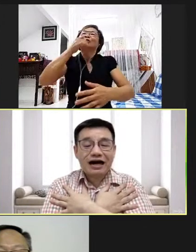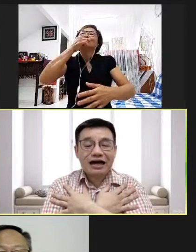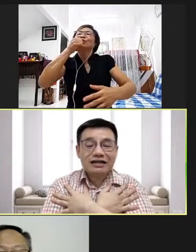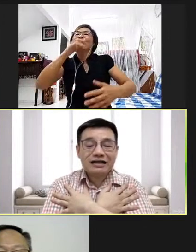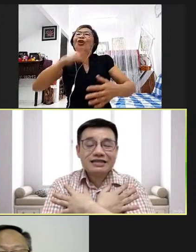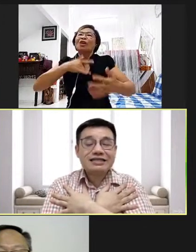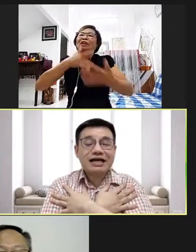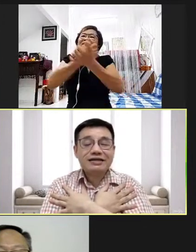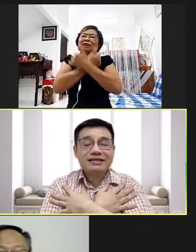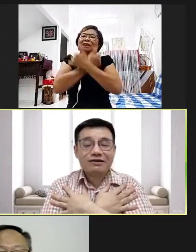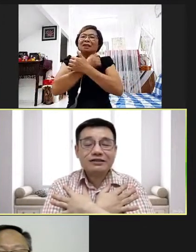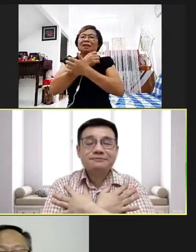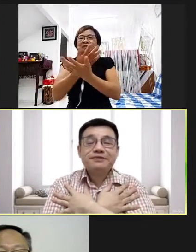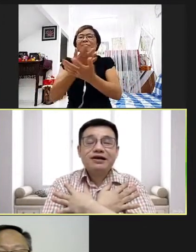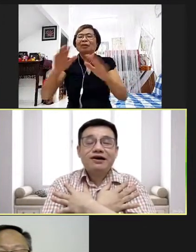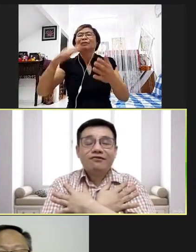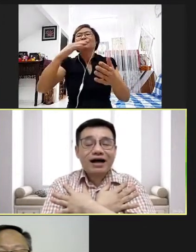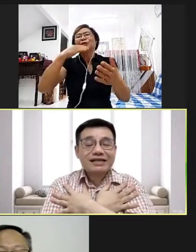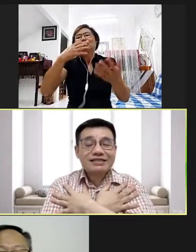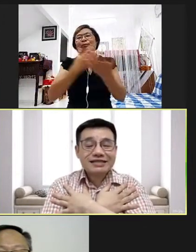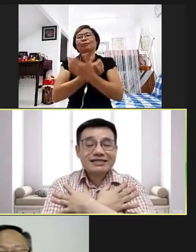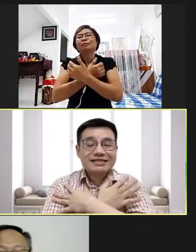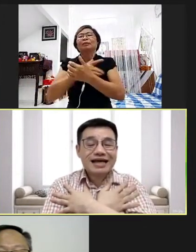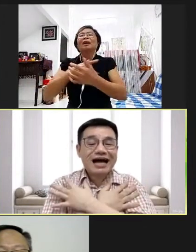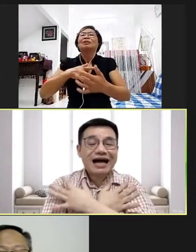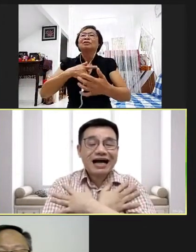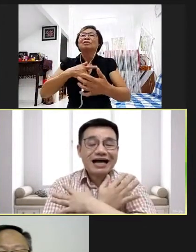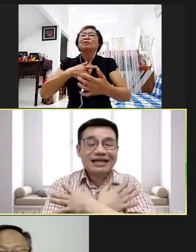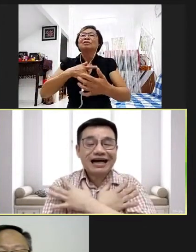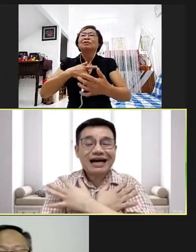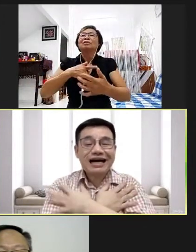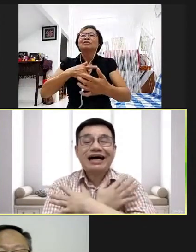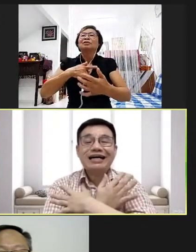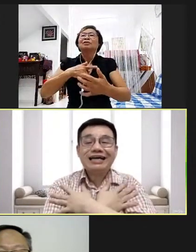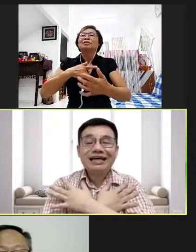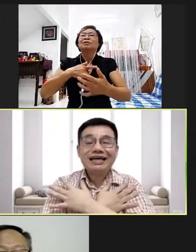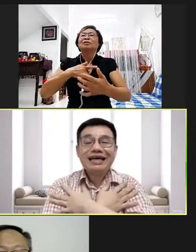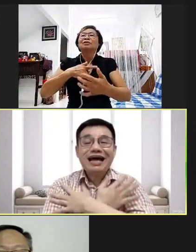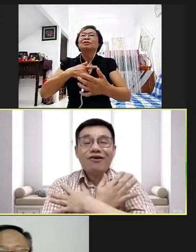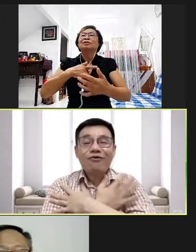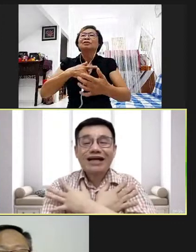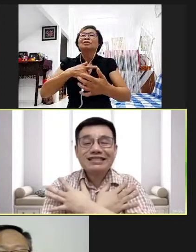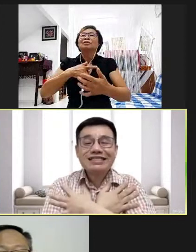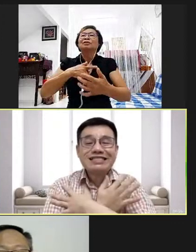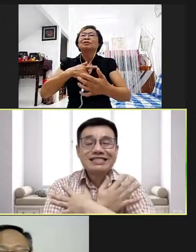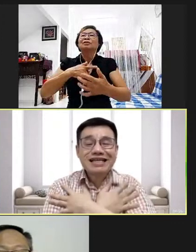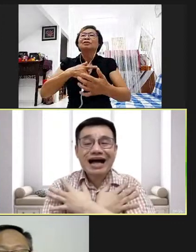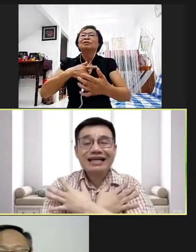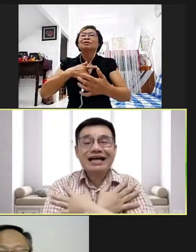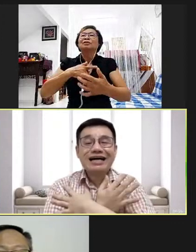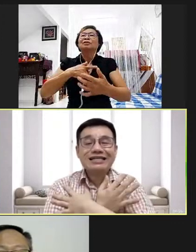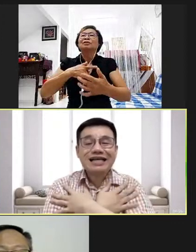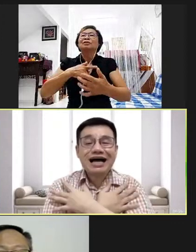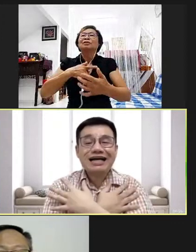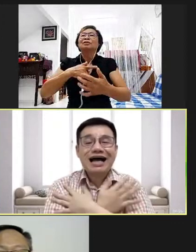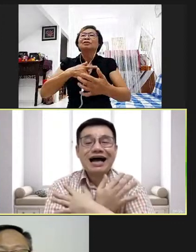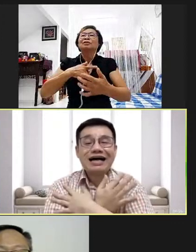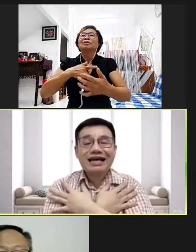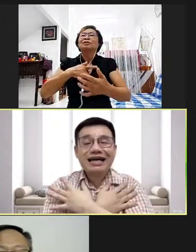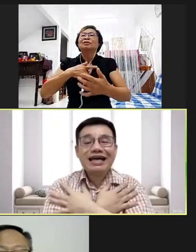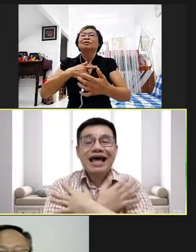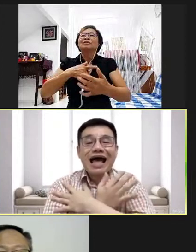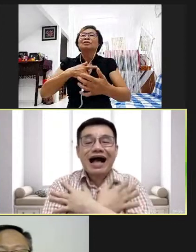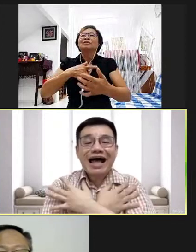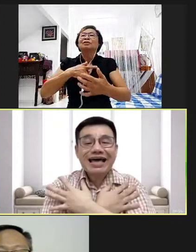Okay, this is how it sounds. Rasa sayang hey, rasa sayang